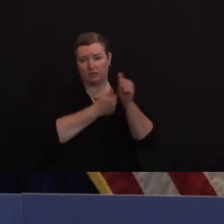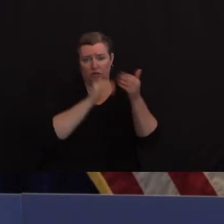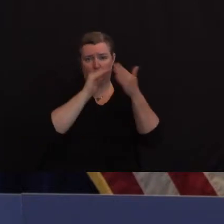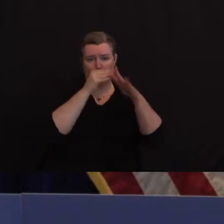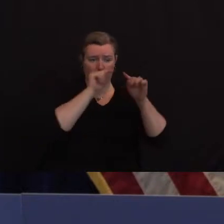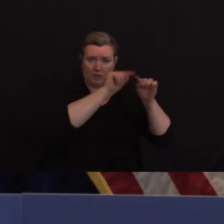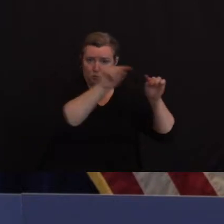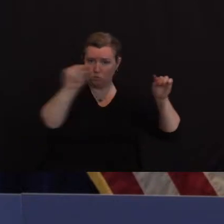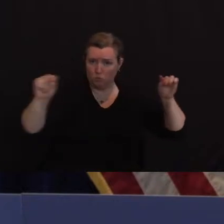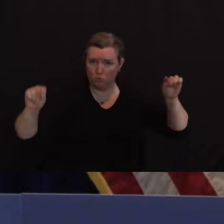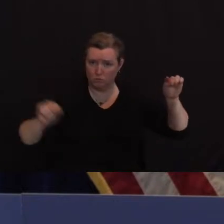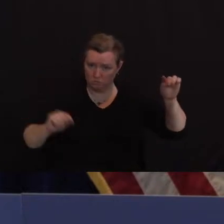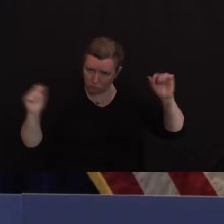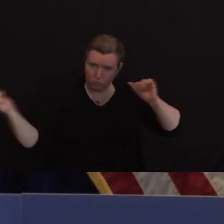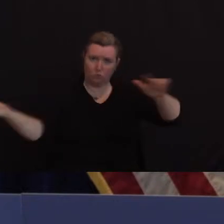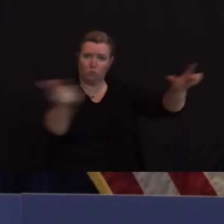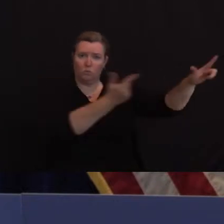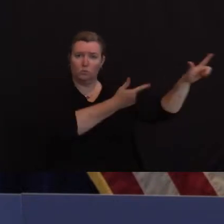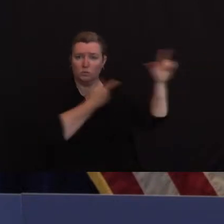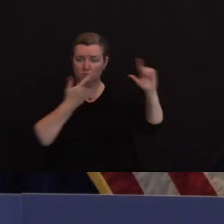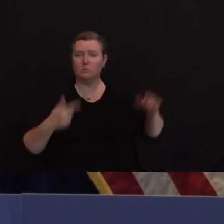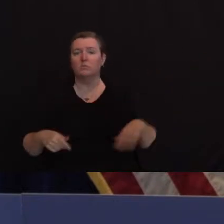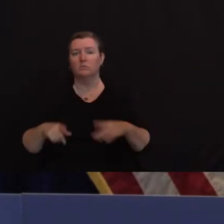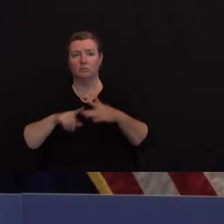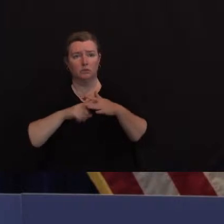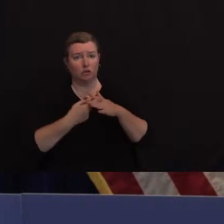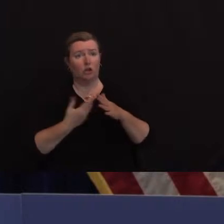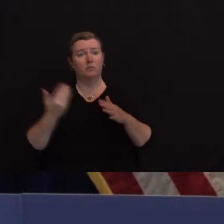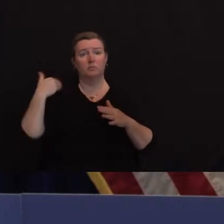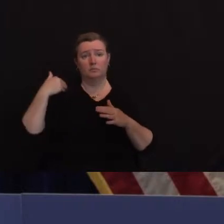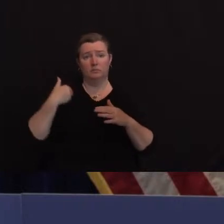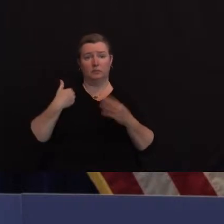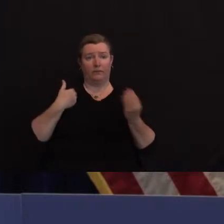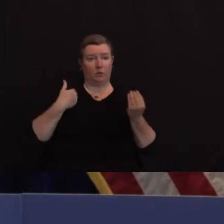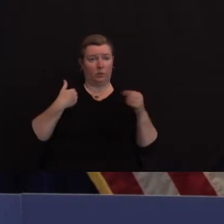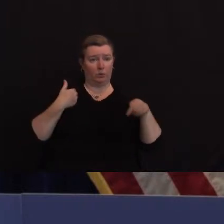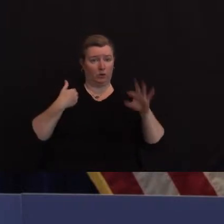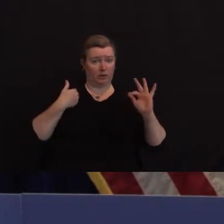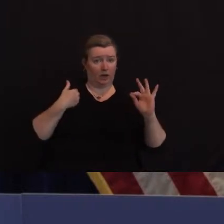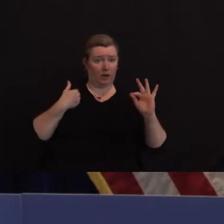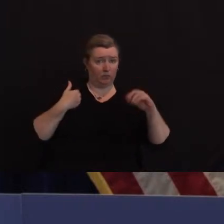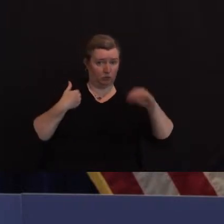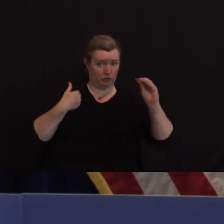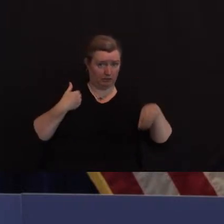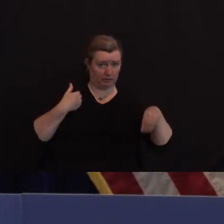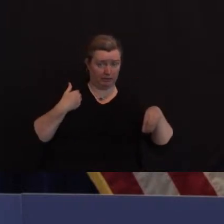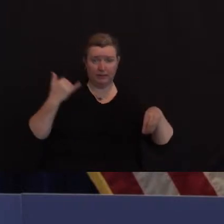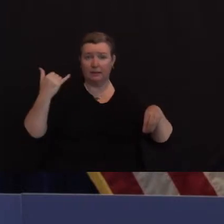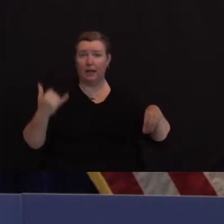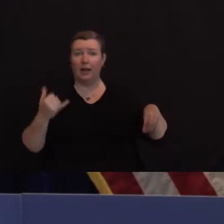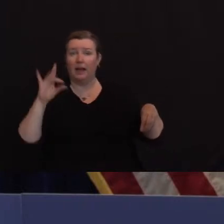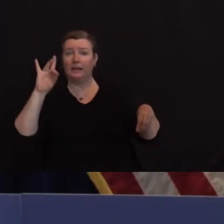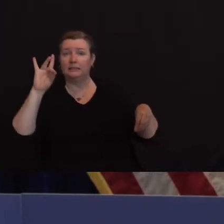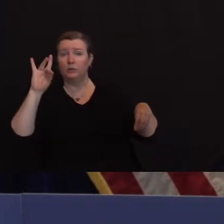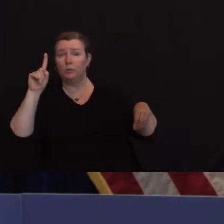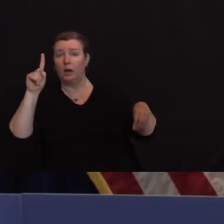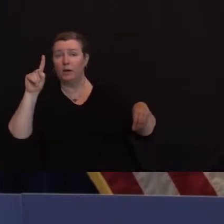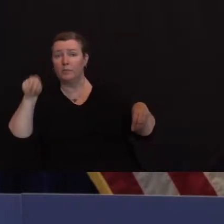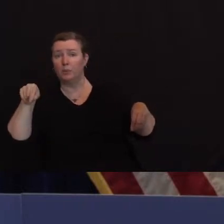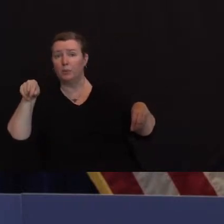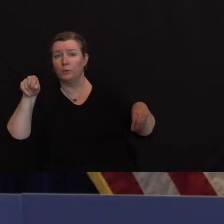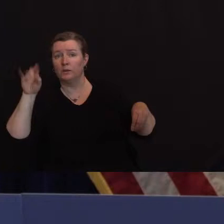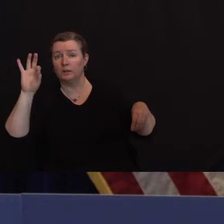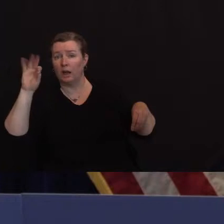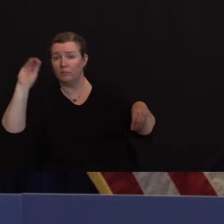14.9% to our goal. Today, we are 82.1% to our goal. This is through the hard work of the